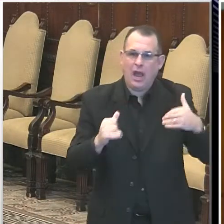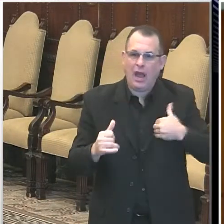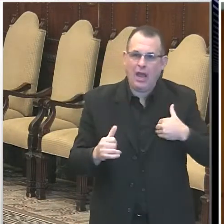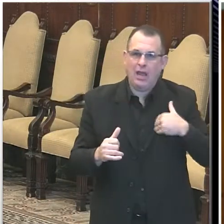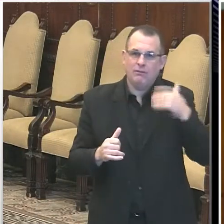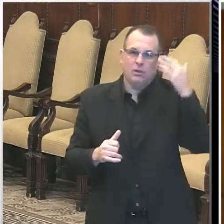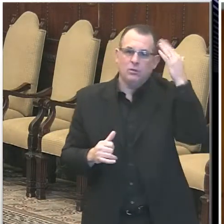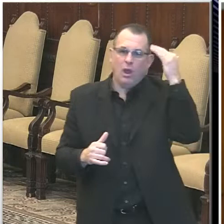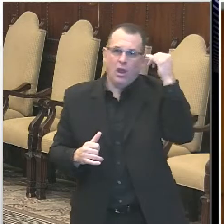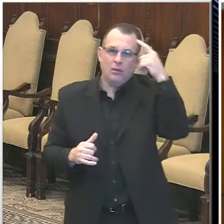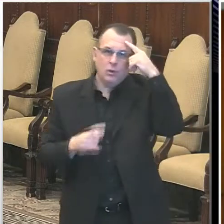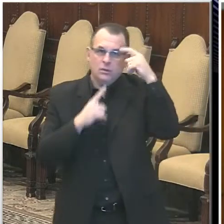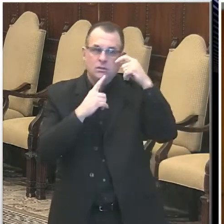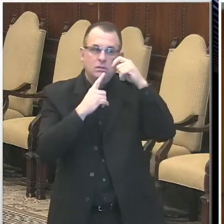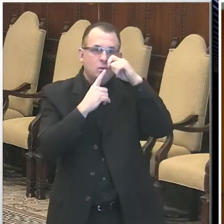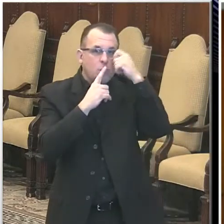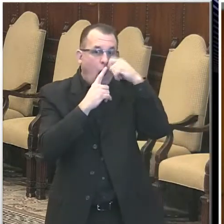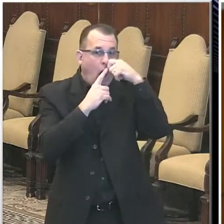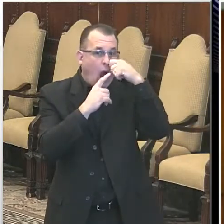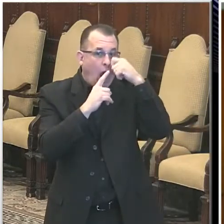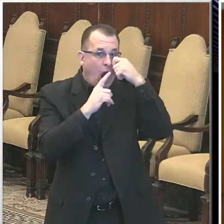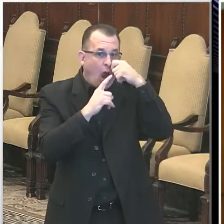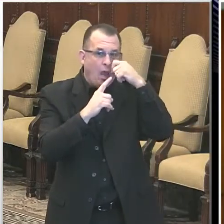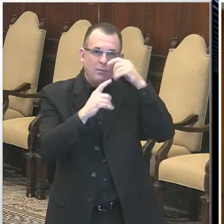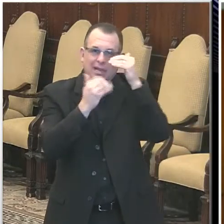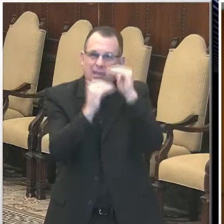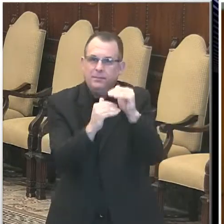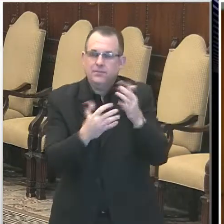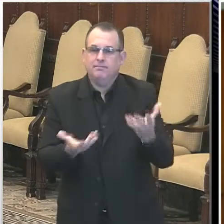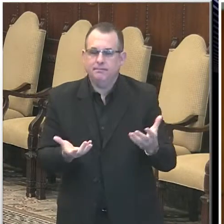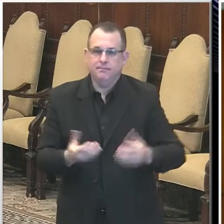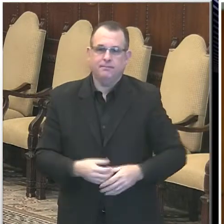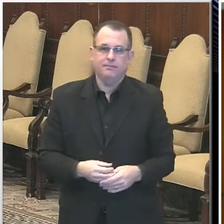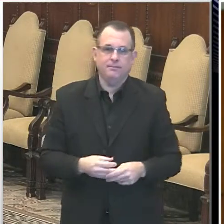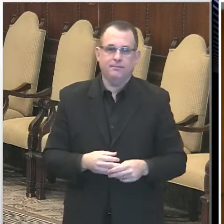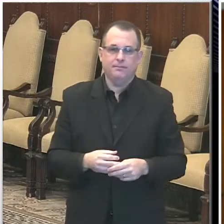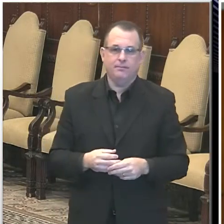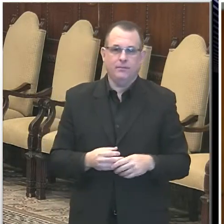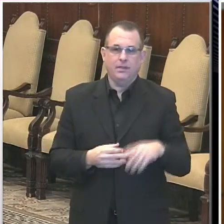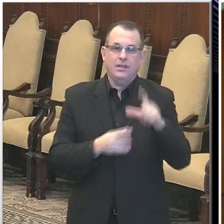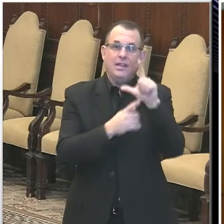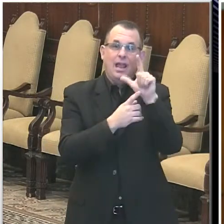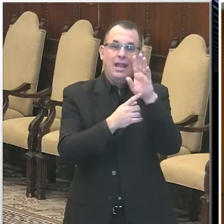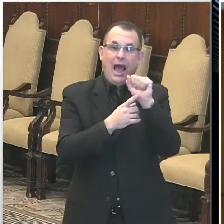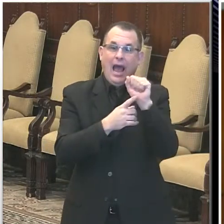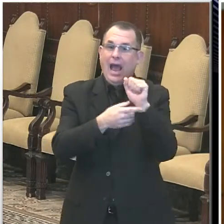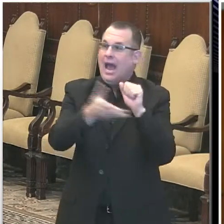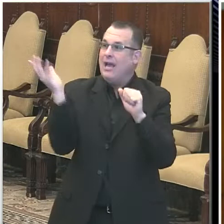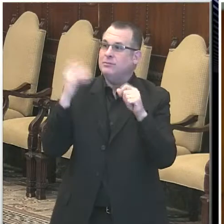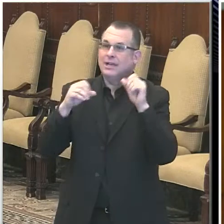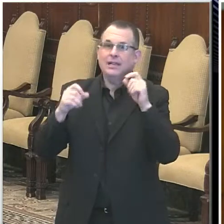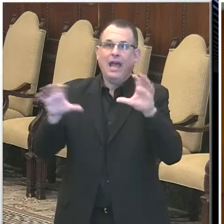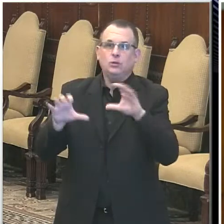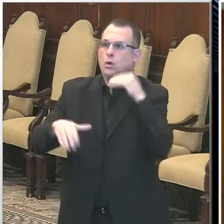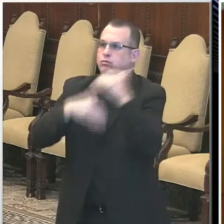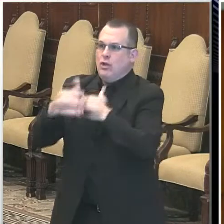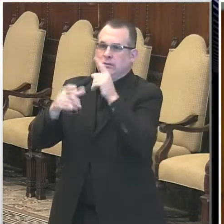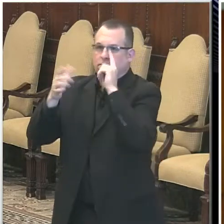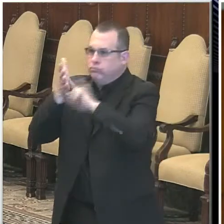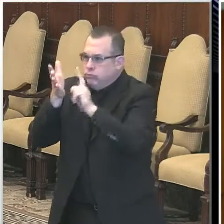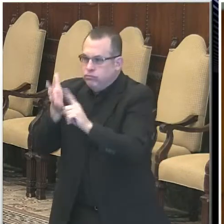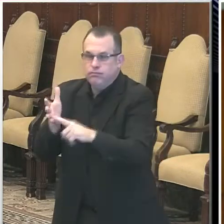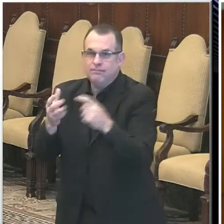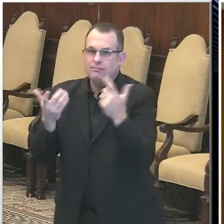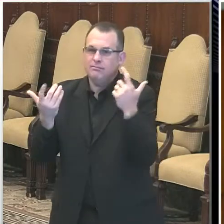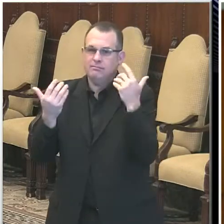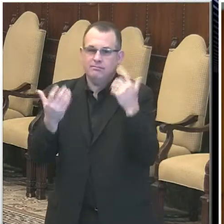swabs that are available to collect the sample. We're limited by the number of tests that a laboratory can do. Laboratories need chemicals called reagents in order to